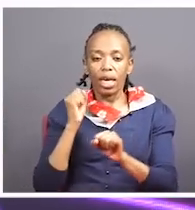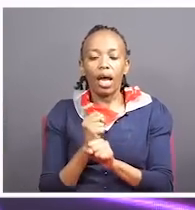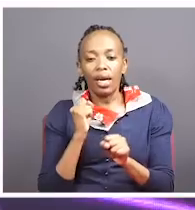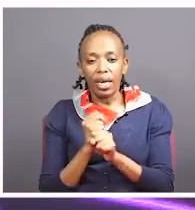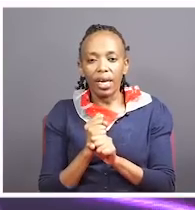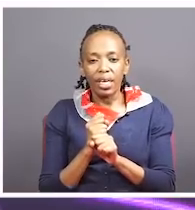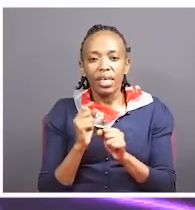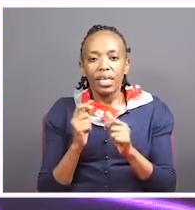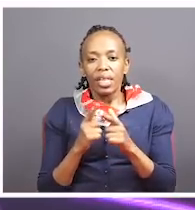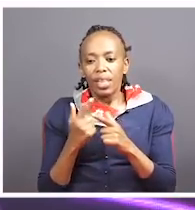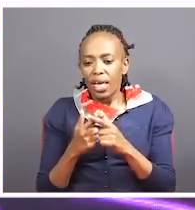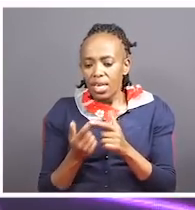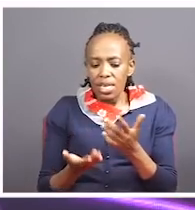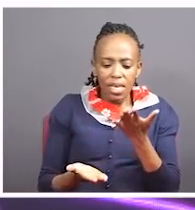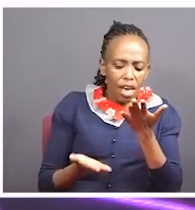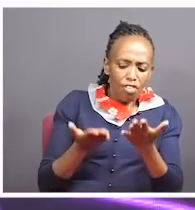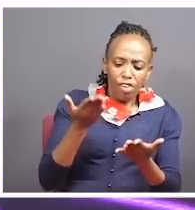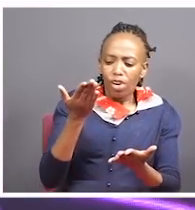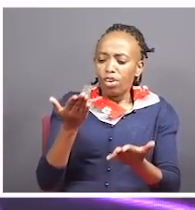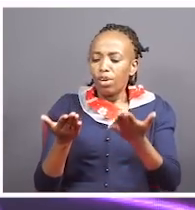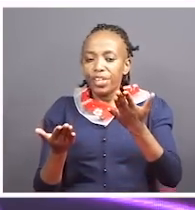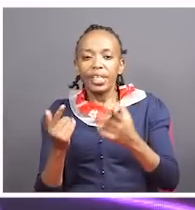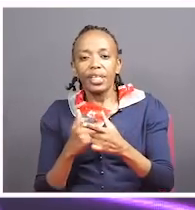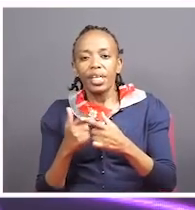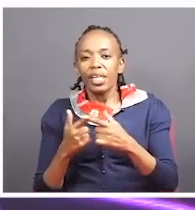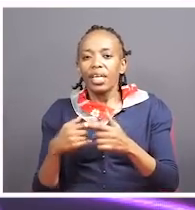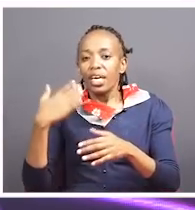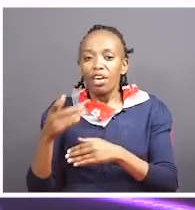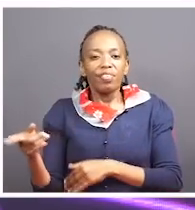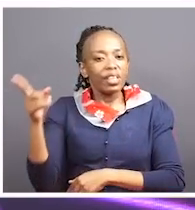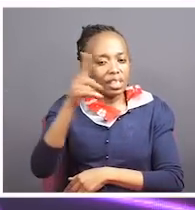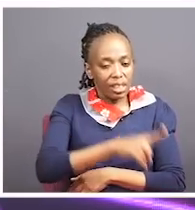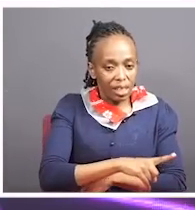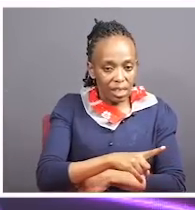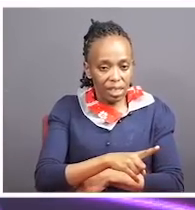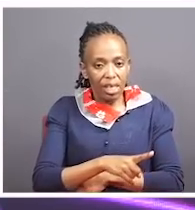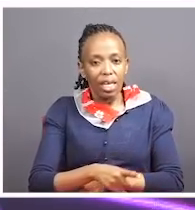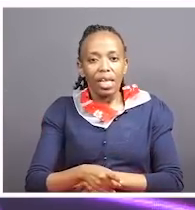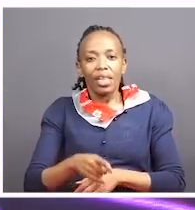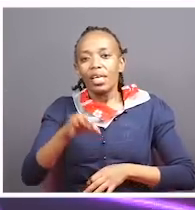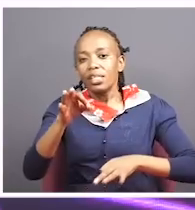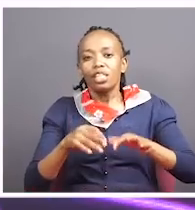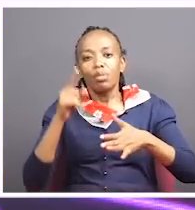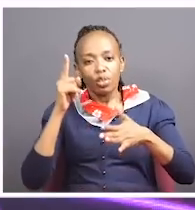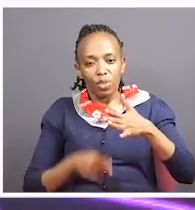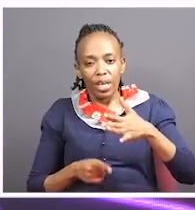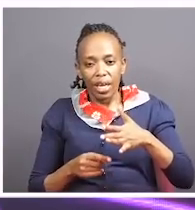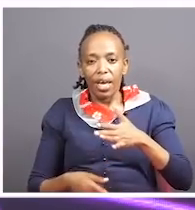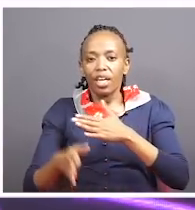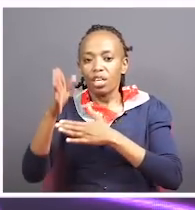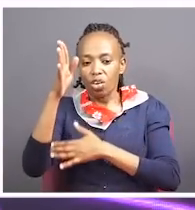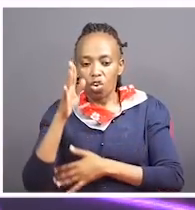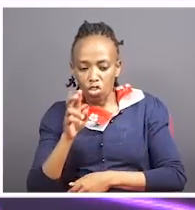had done and did an evaluation. And every day, the verdict was,